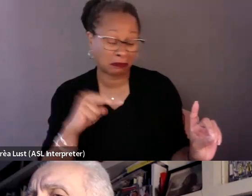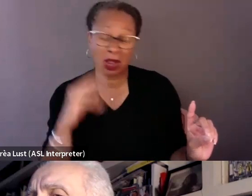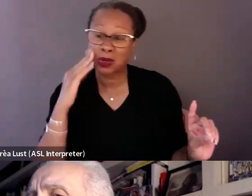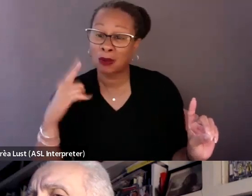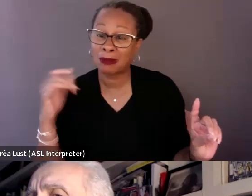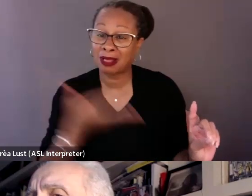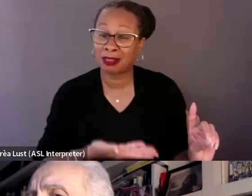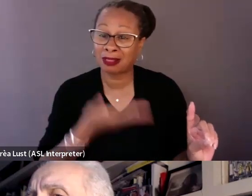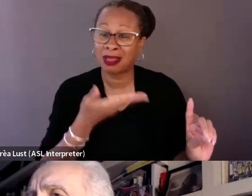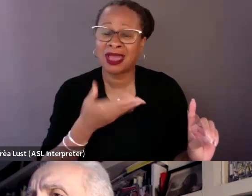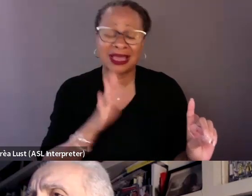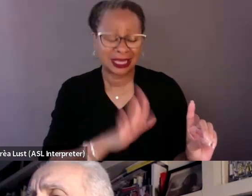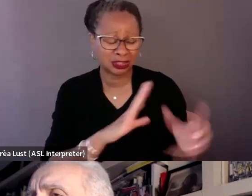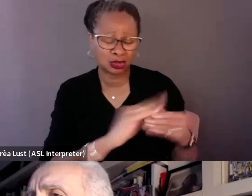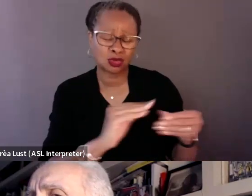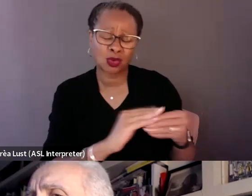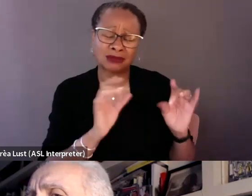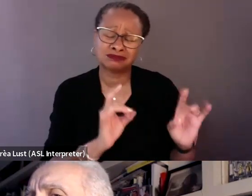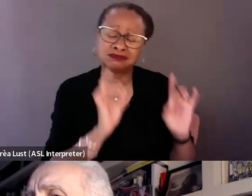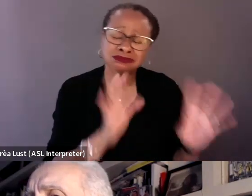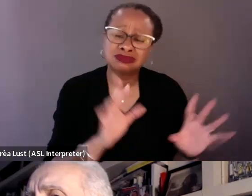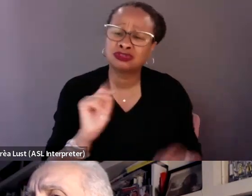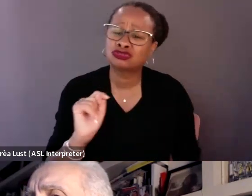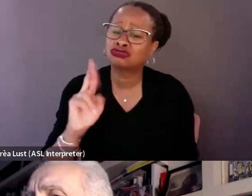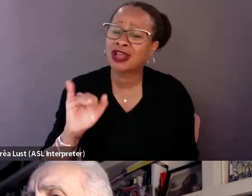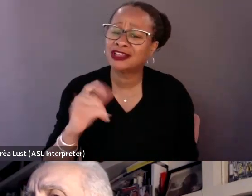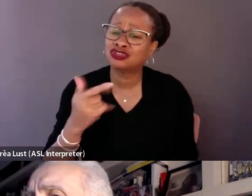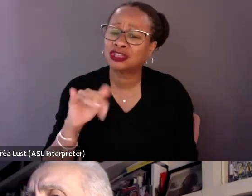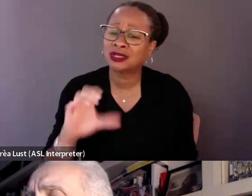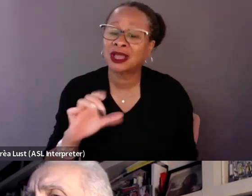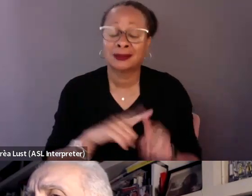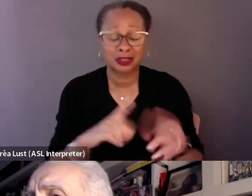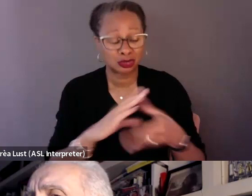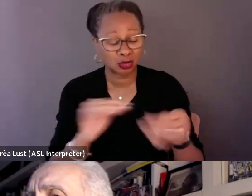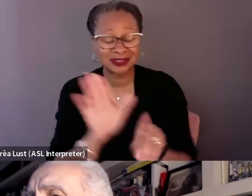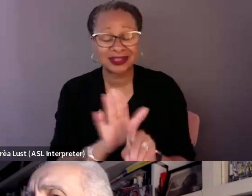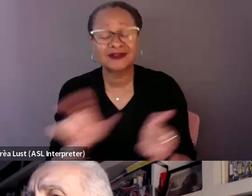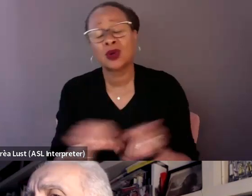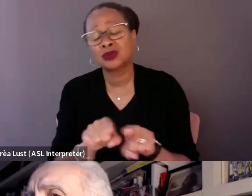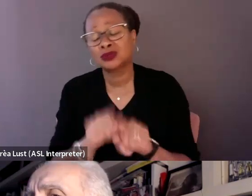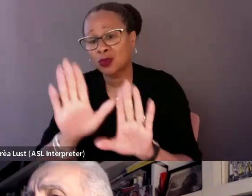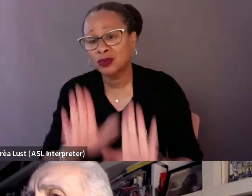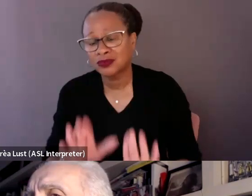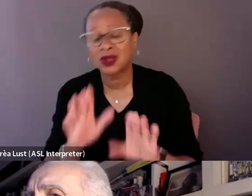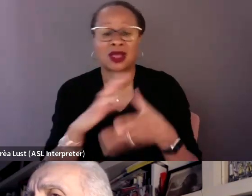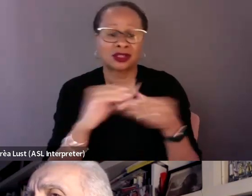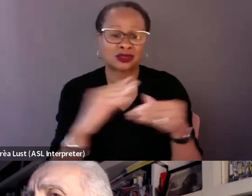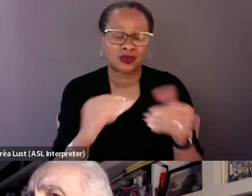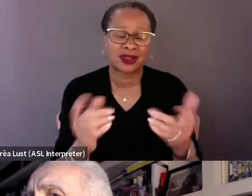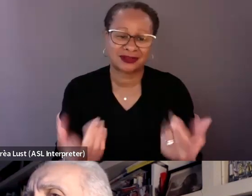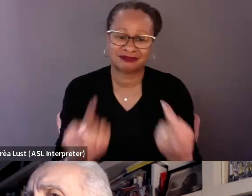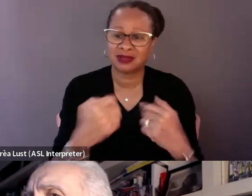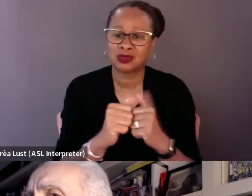very tragic story, but also a wonderful story. Is the story become with a lot